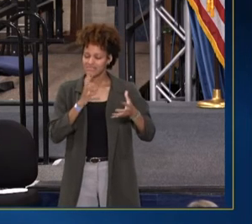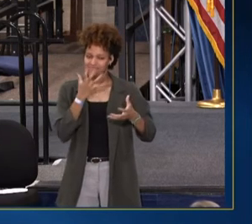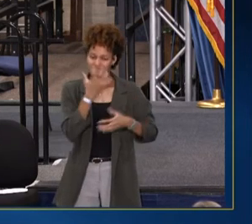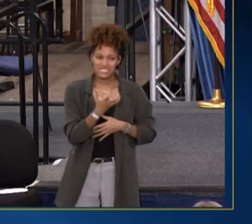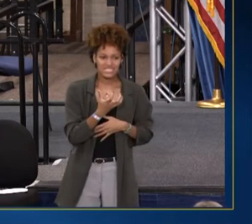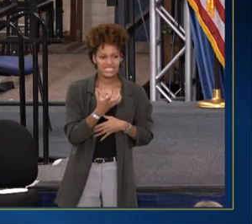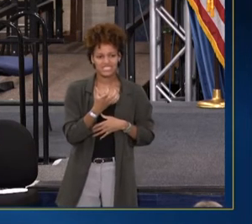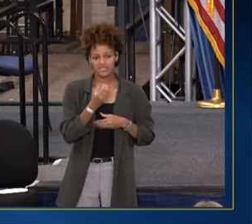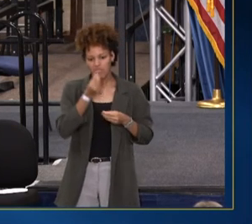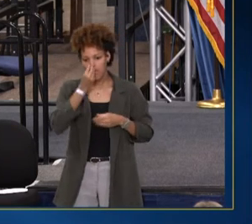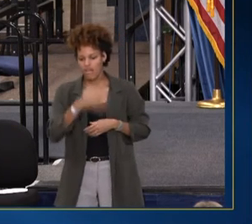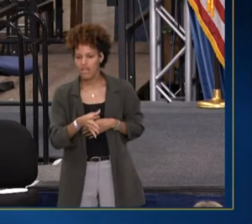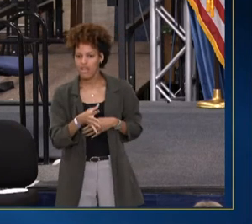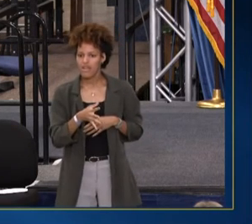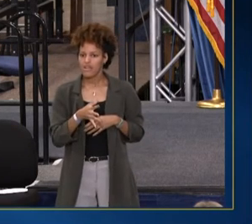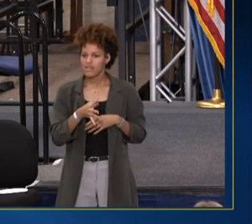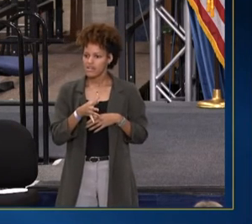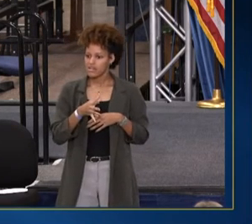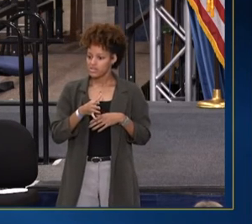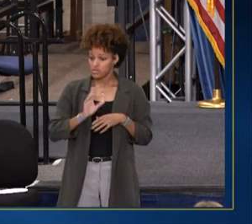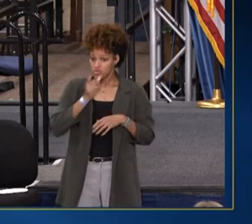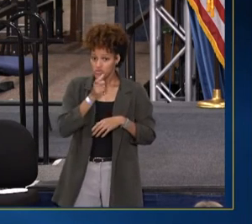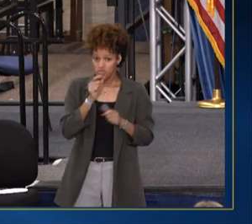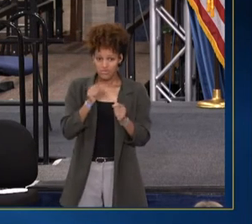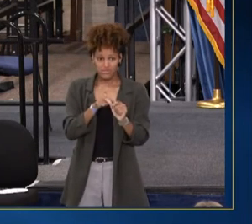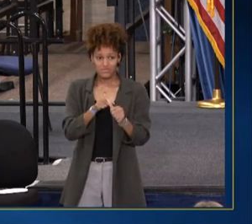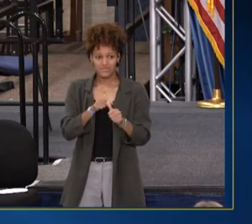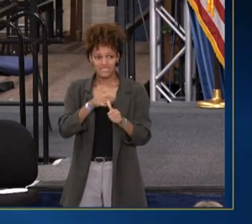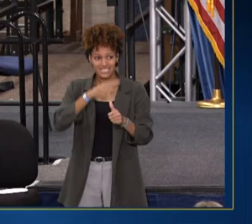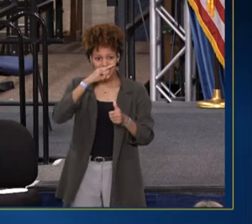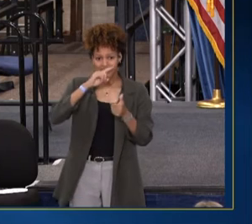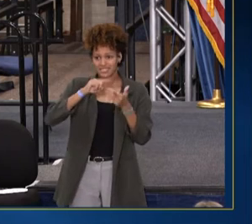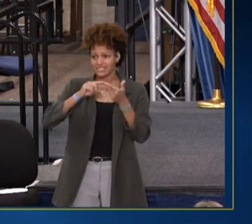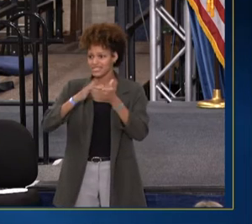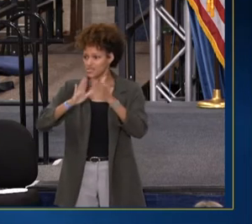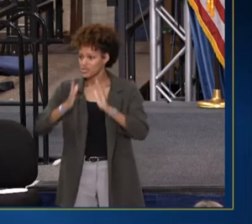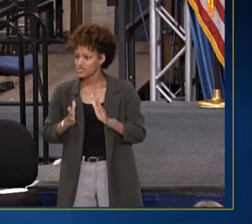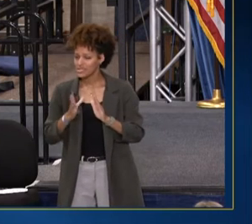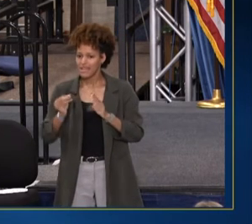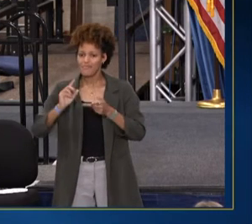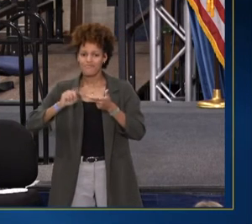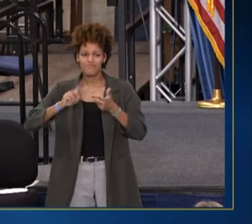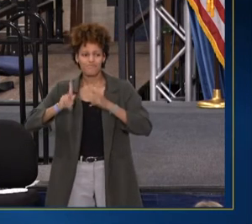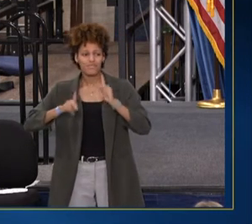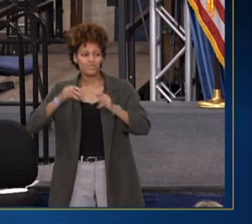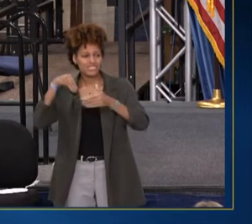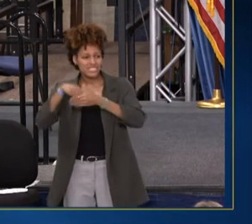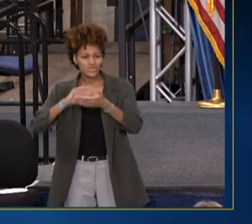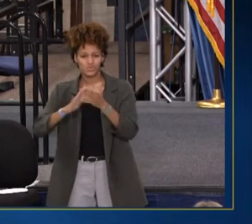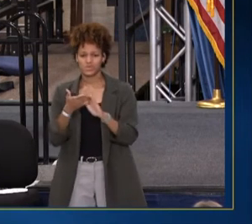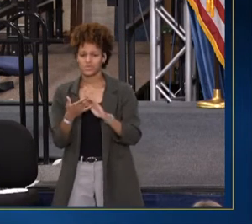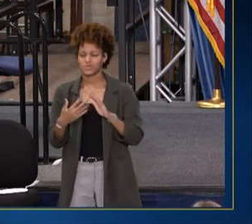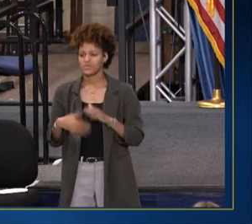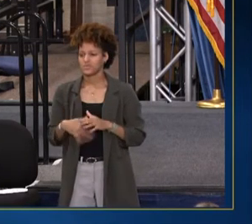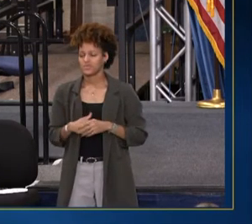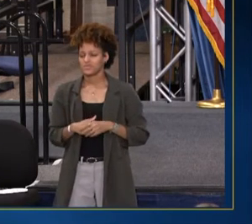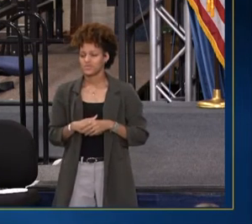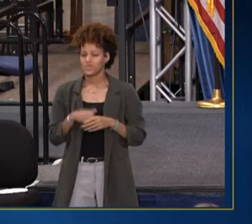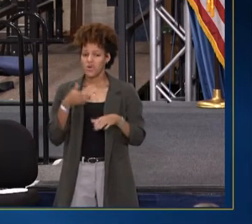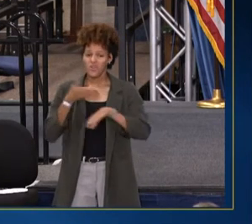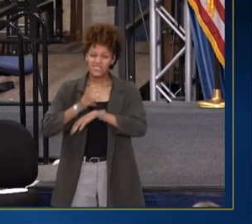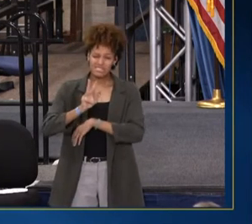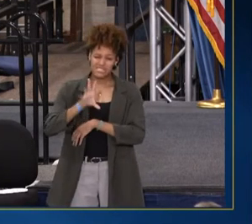callous to our kids, our neighbors, and those in our community. More than